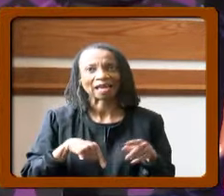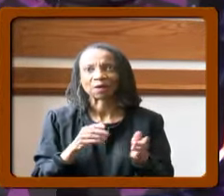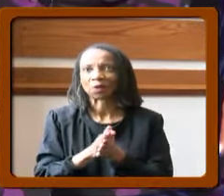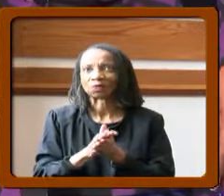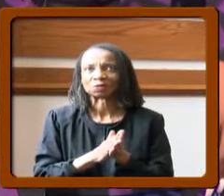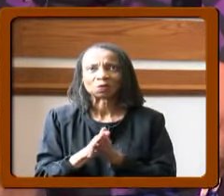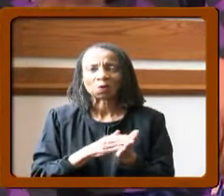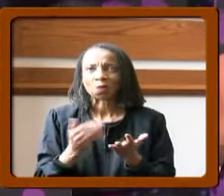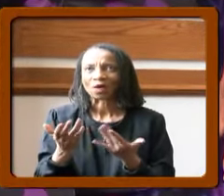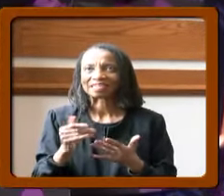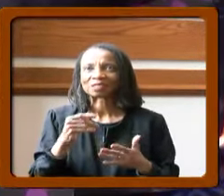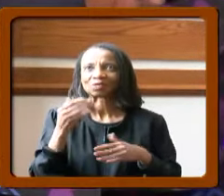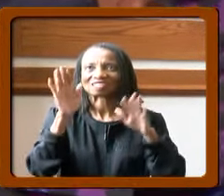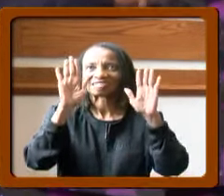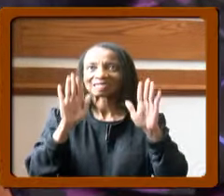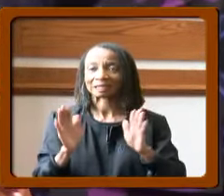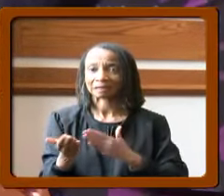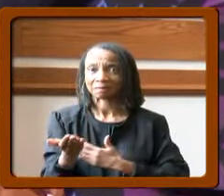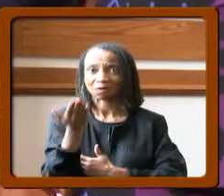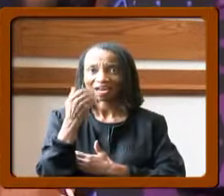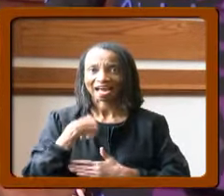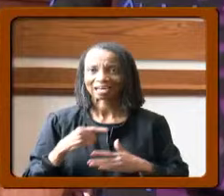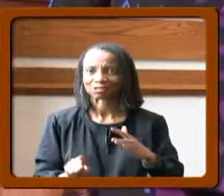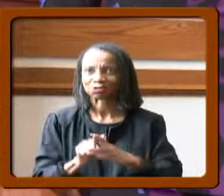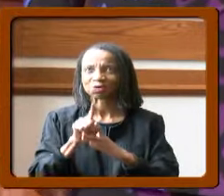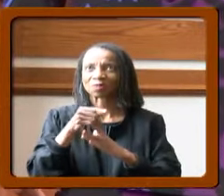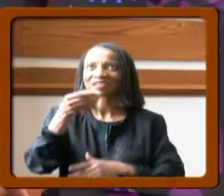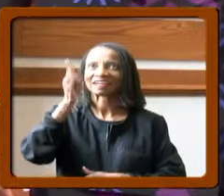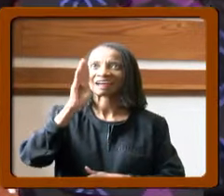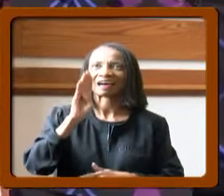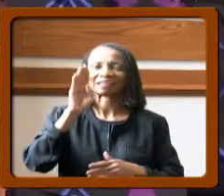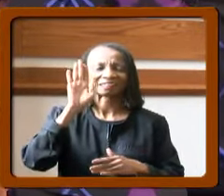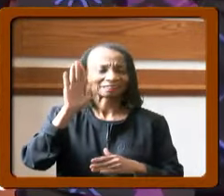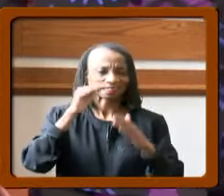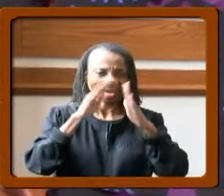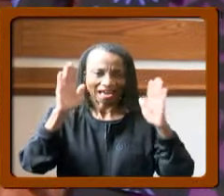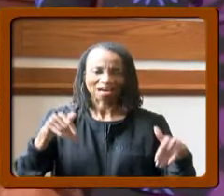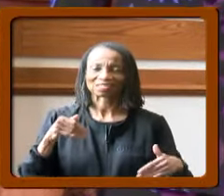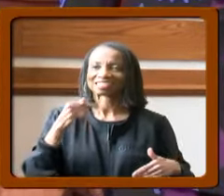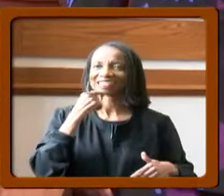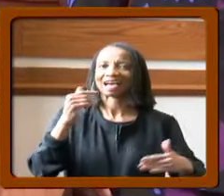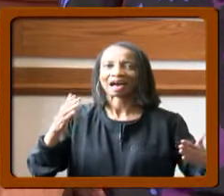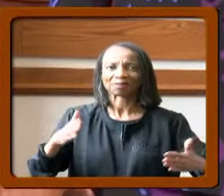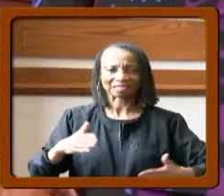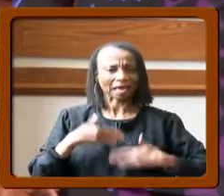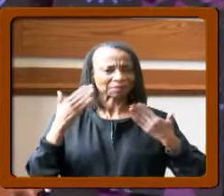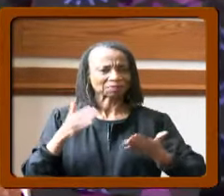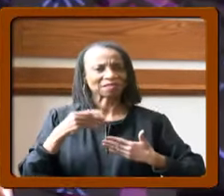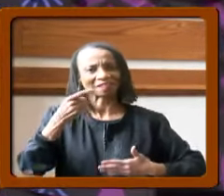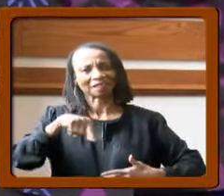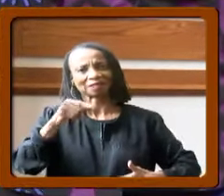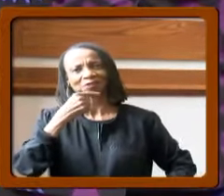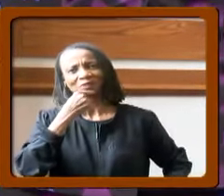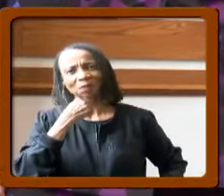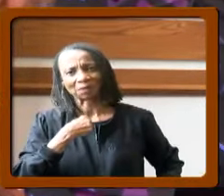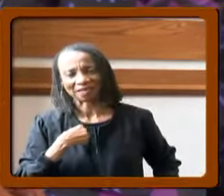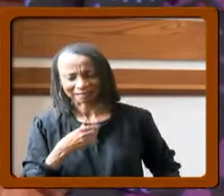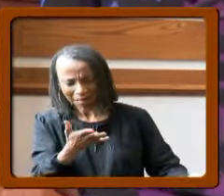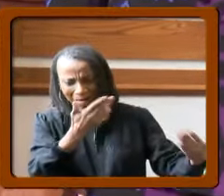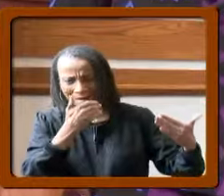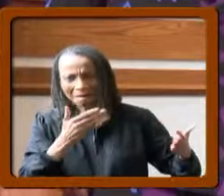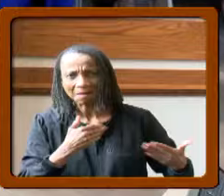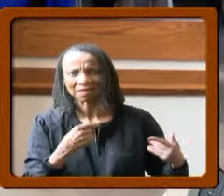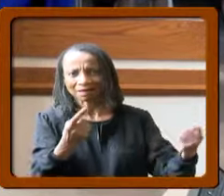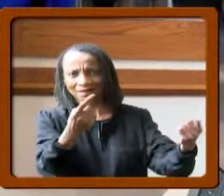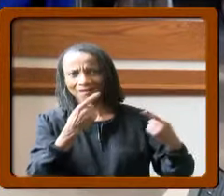Sunday morning when I can show up in the house of the Lord and say I was glad when they said unto me, let us